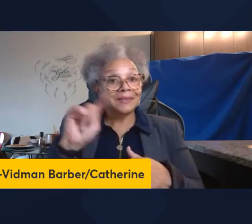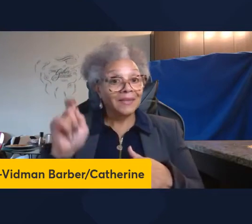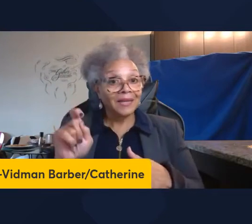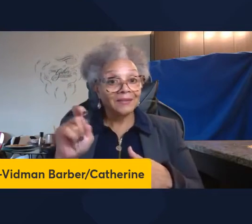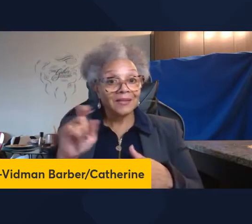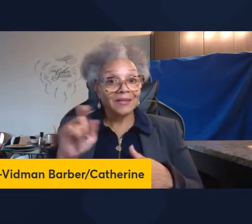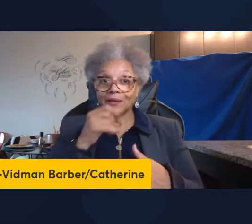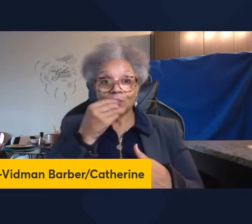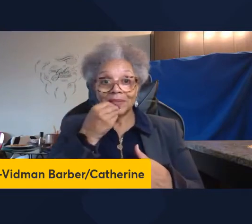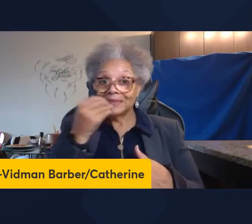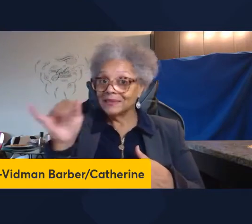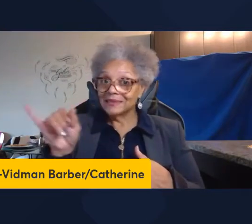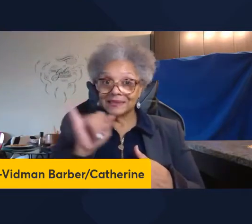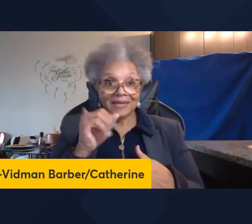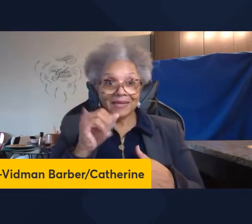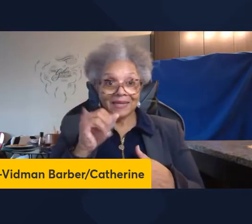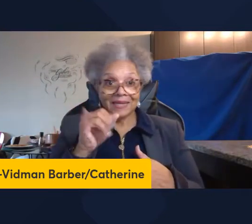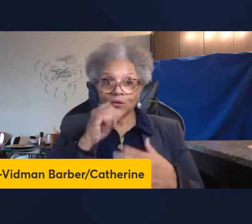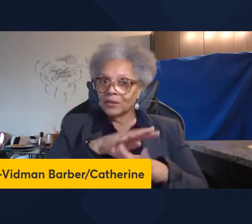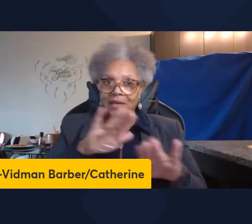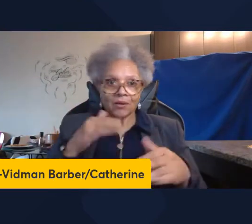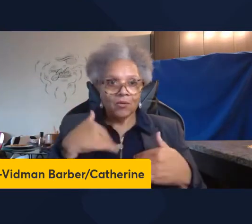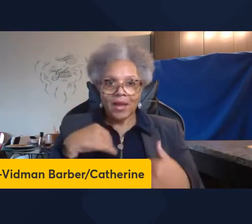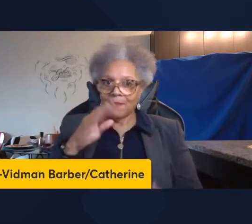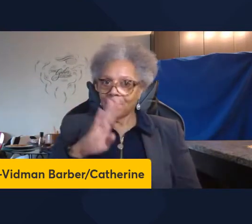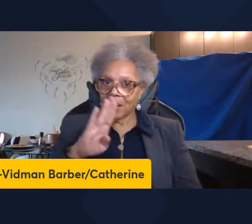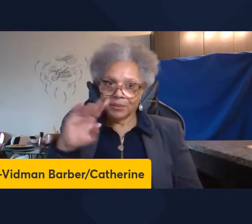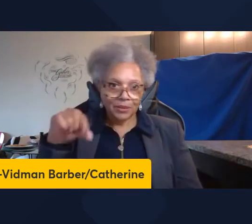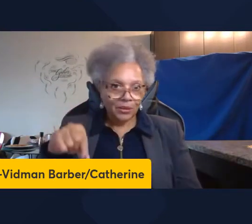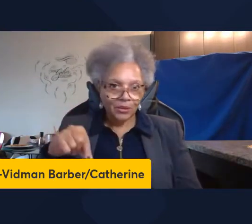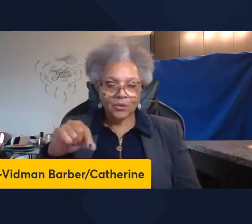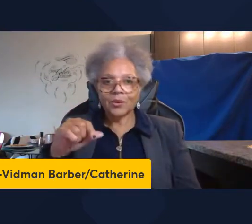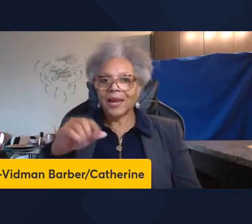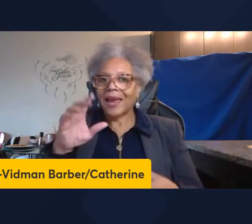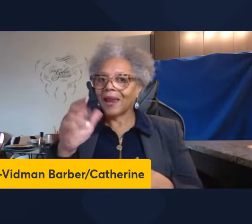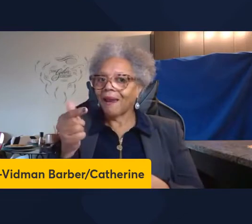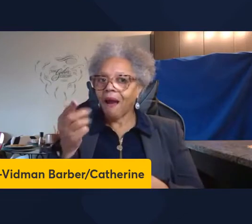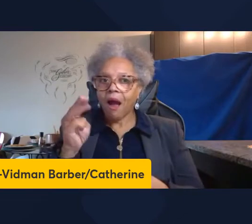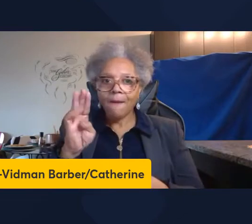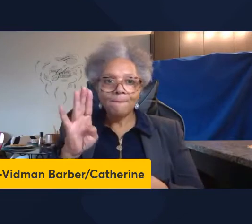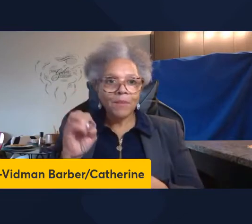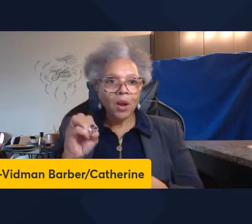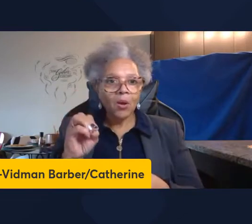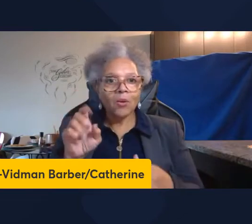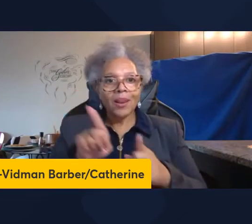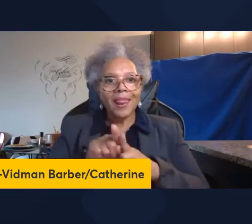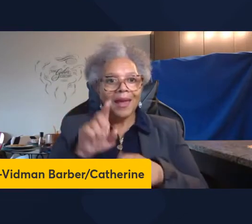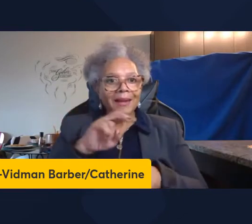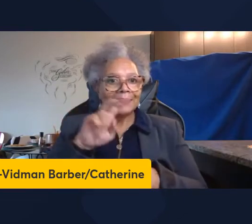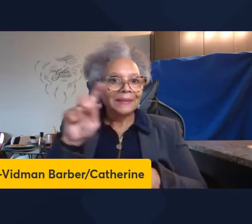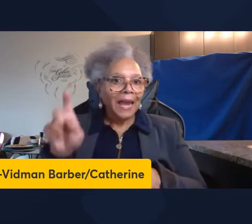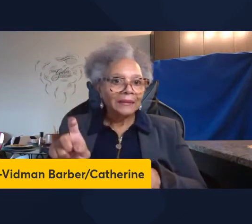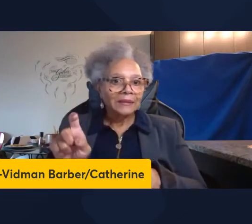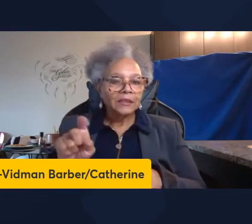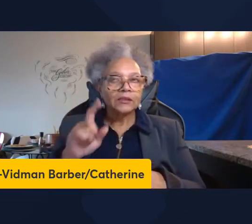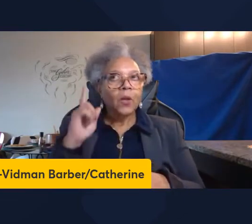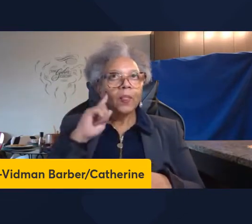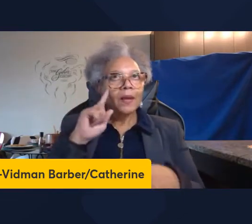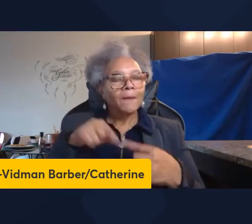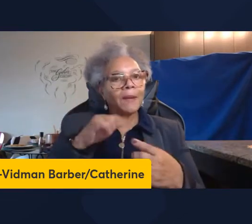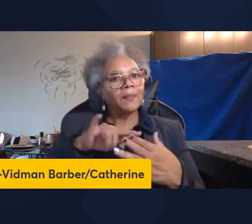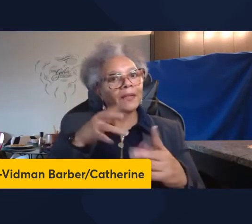the same foods. They don't have barbecue and gumbo as I enjoyed when I was in Texas. And so thinking about the impact of